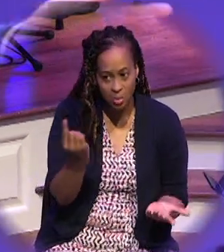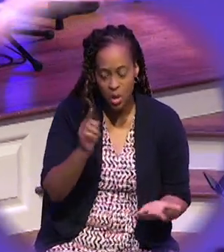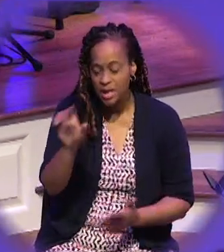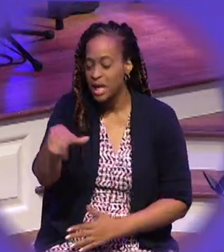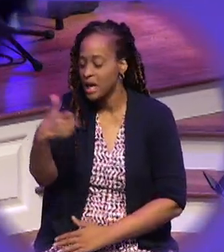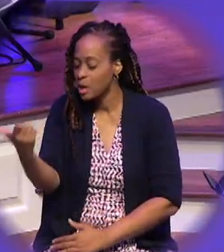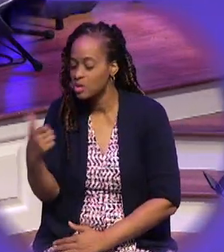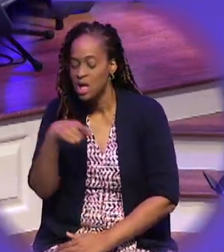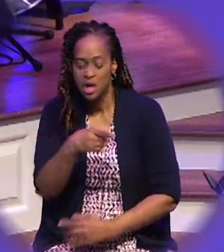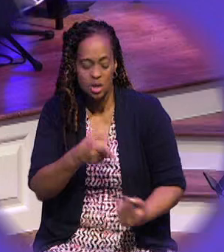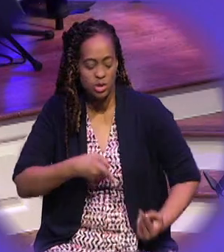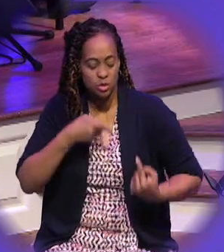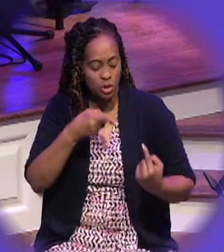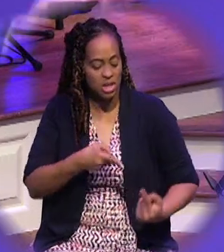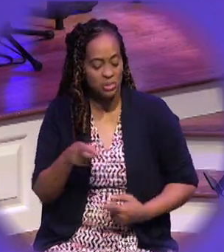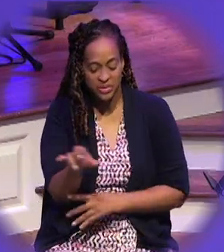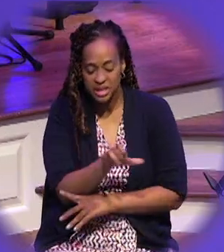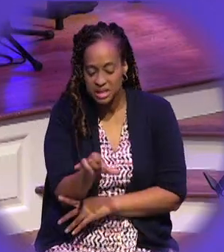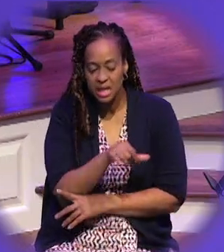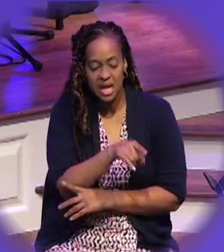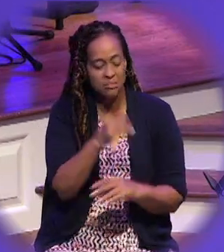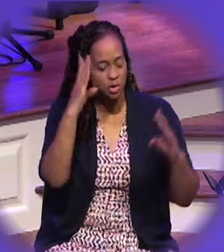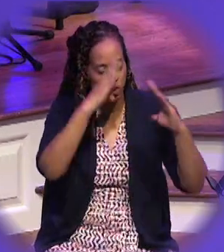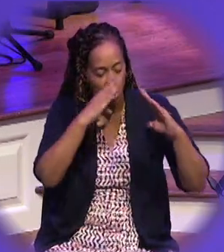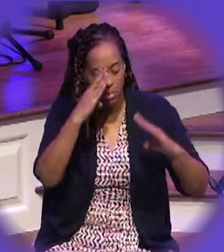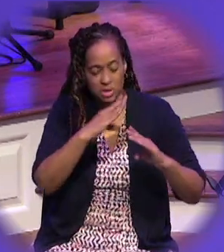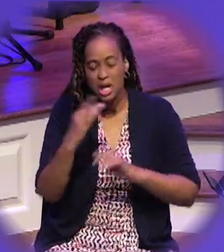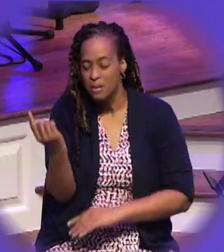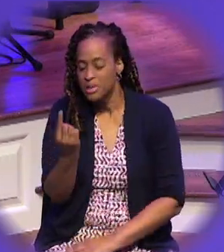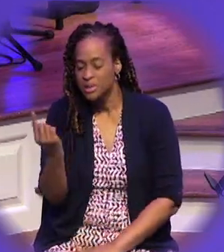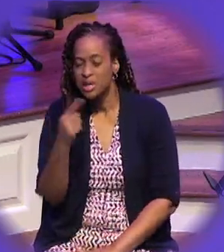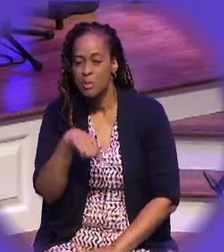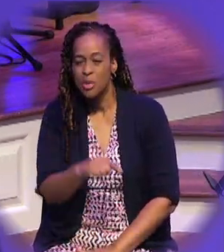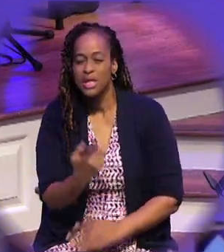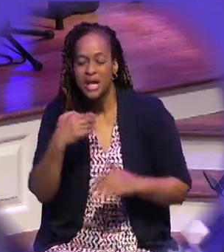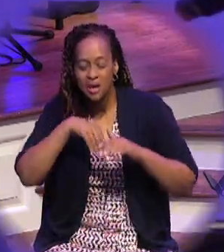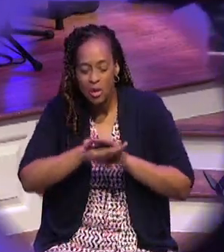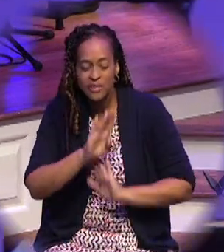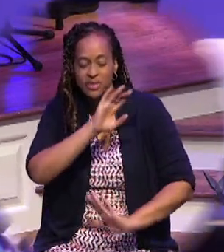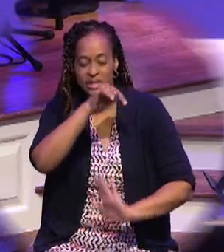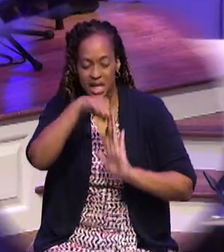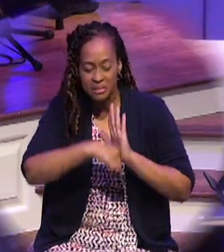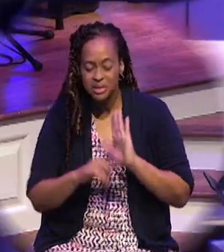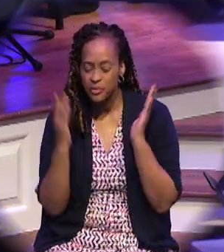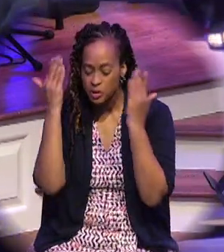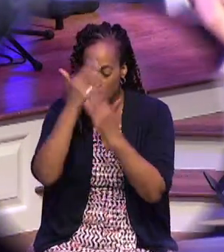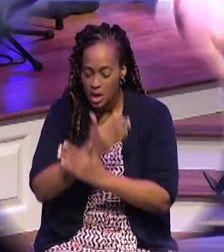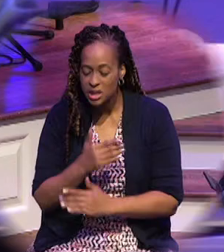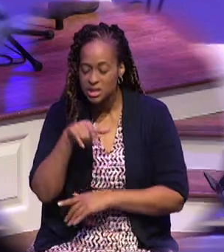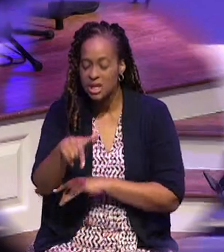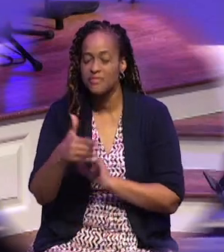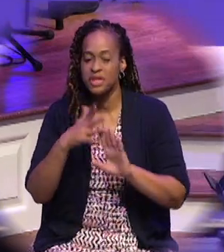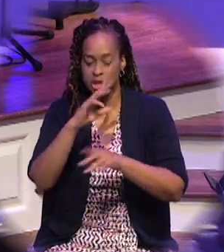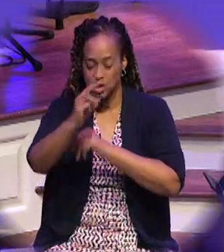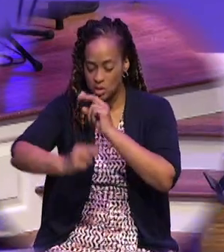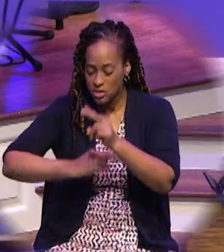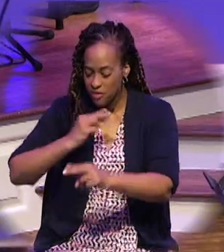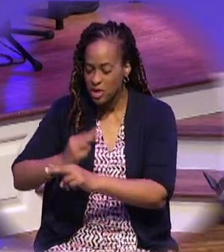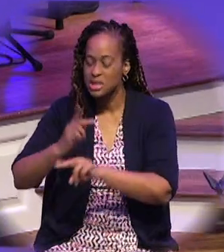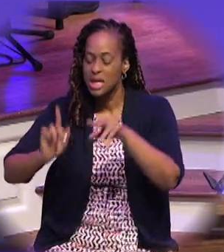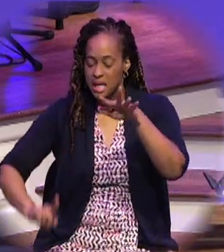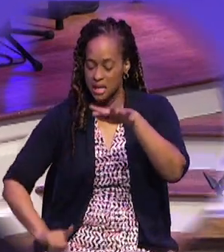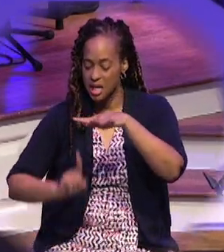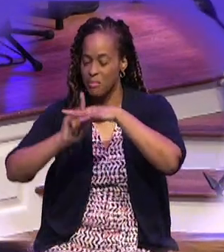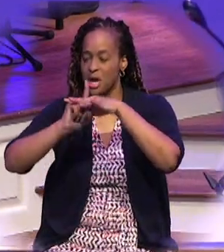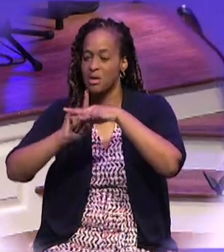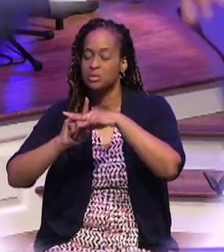else who is struggling the same sorts of troubles, but someone who had gone into the depths of the darkness of this universe and come out the